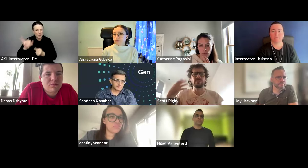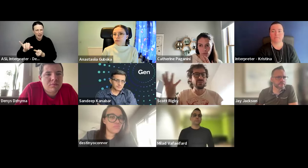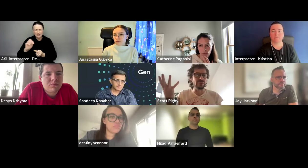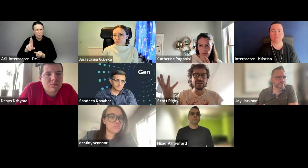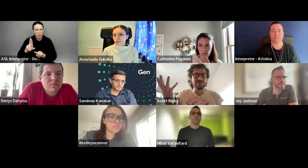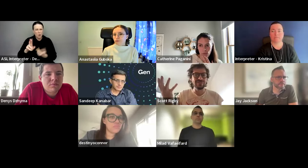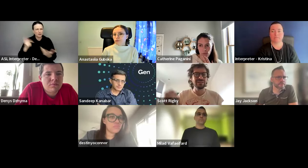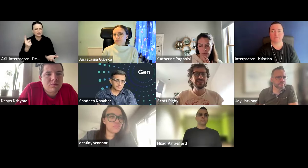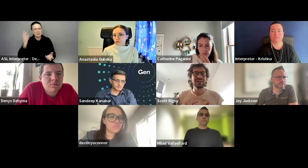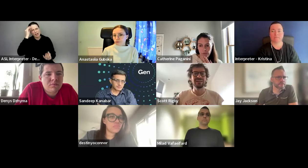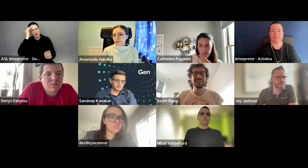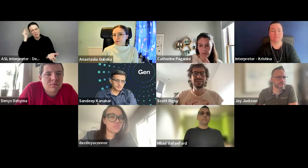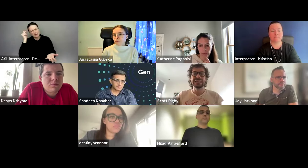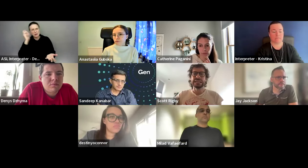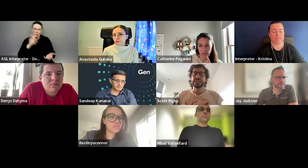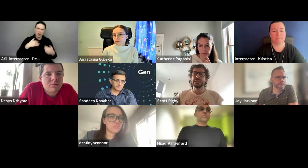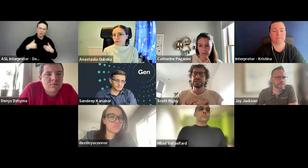something that someone thought about